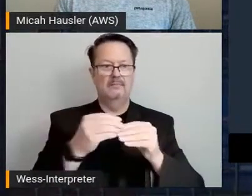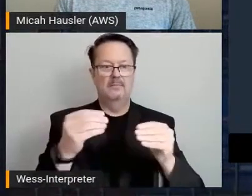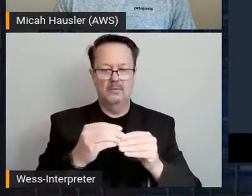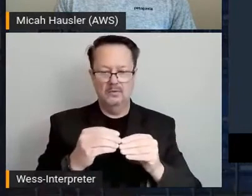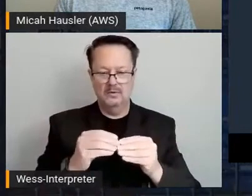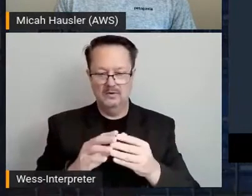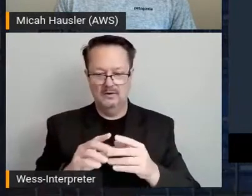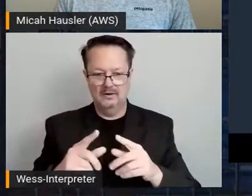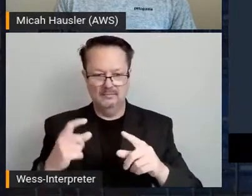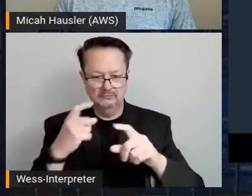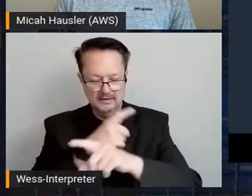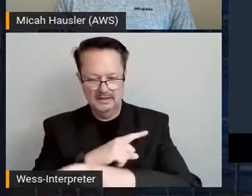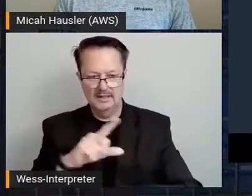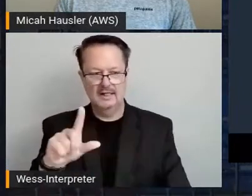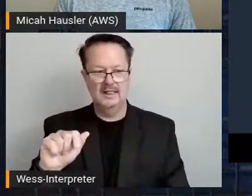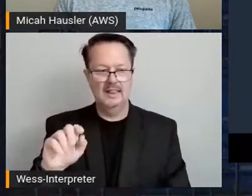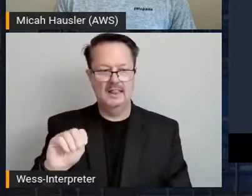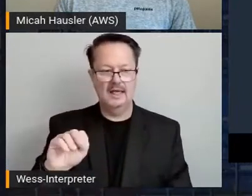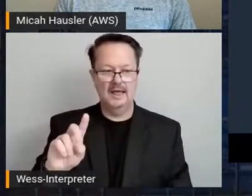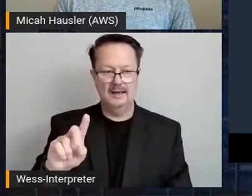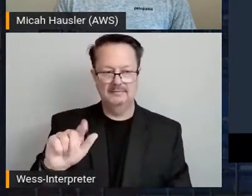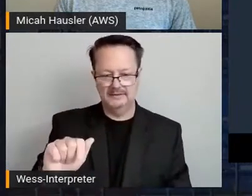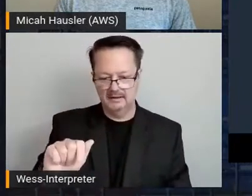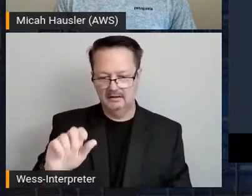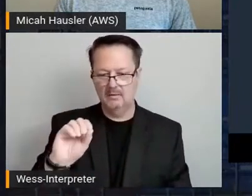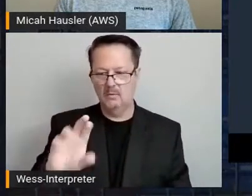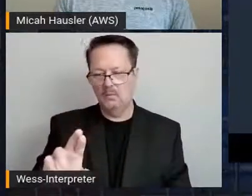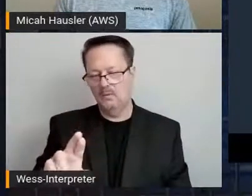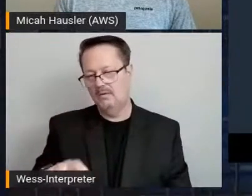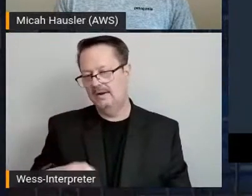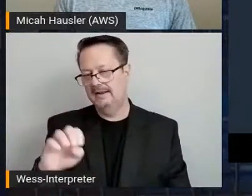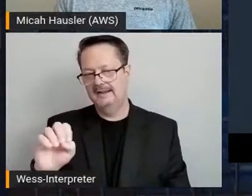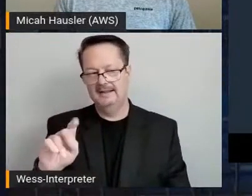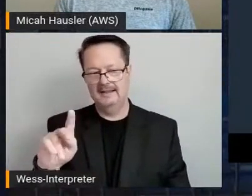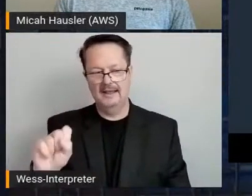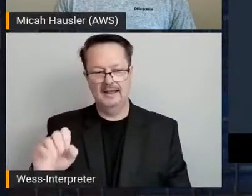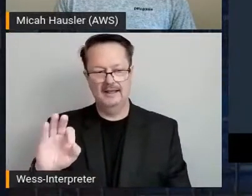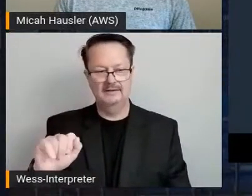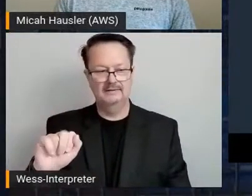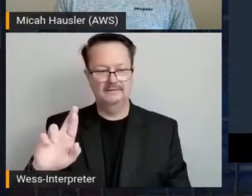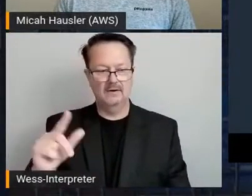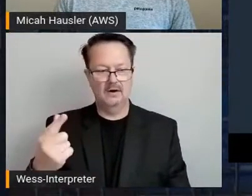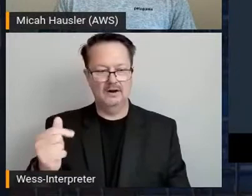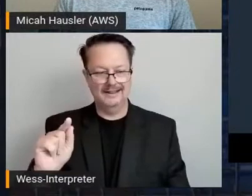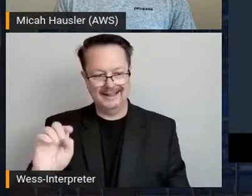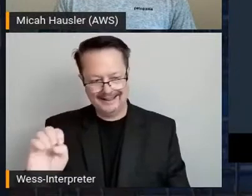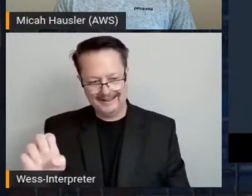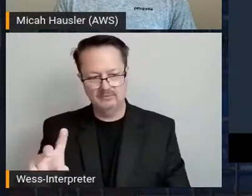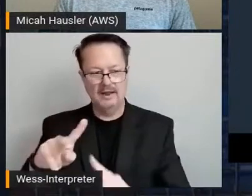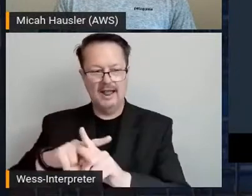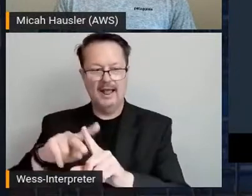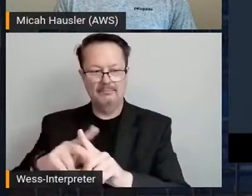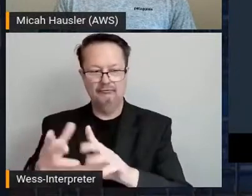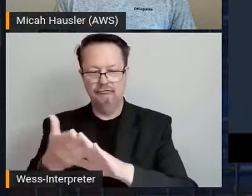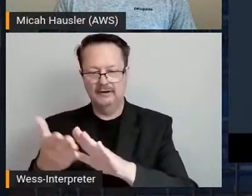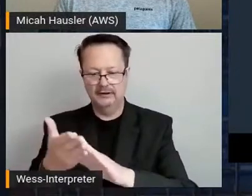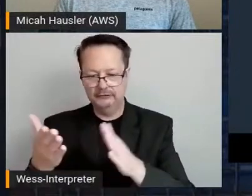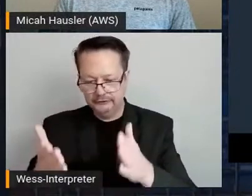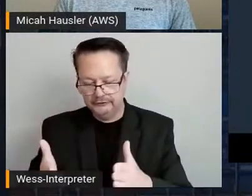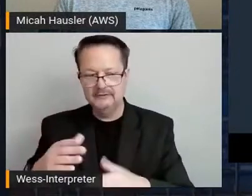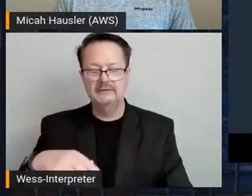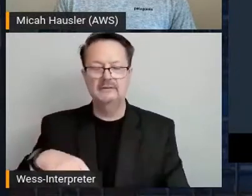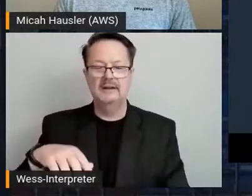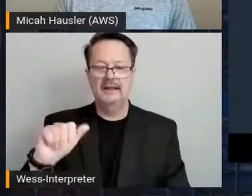like Lambda or say EKS Fargate or App Runner, where